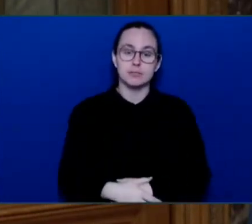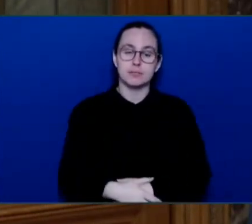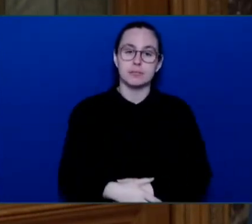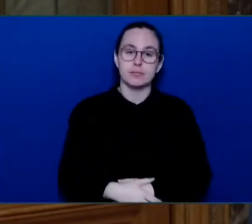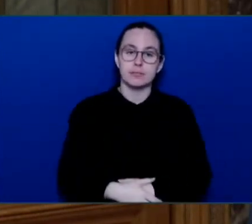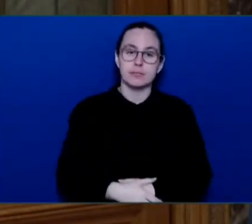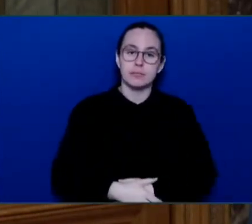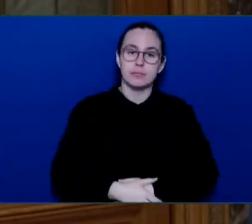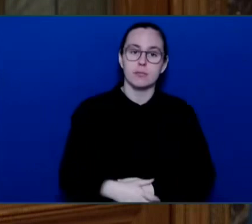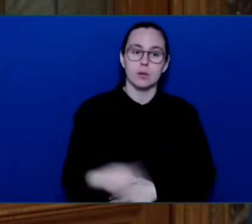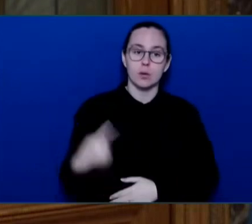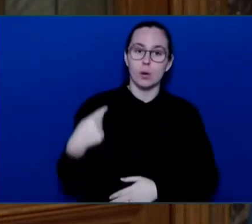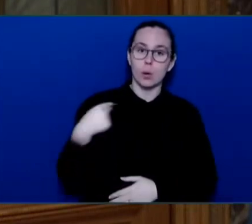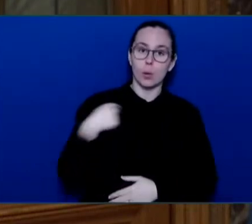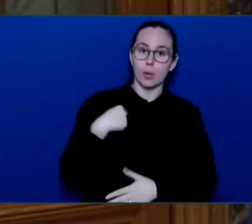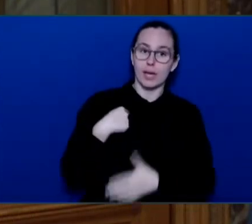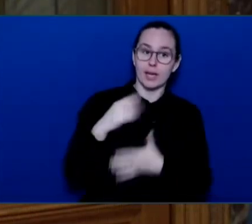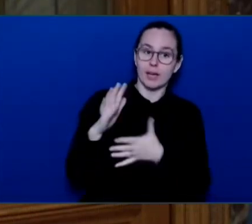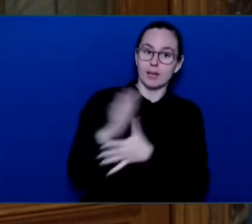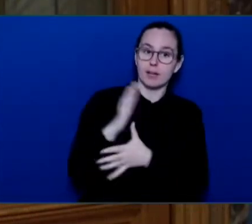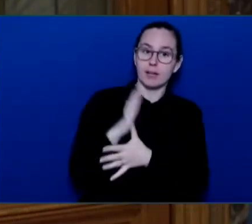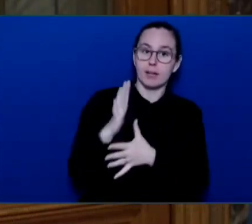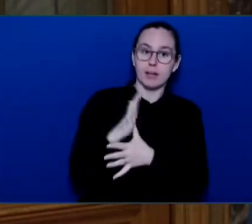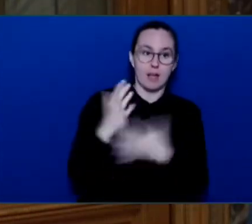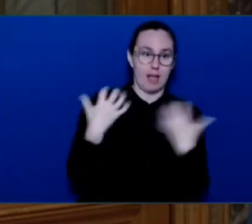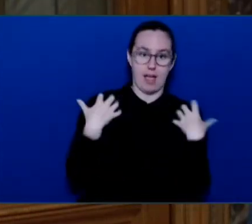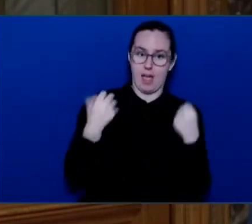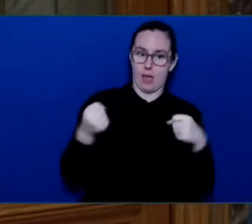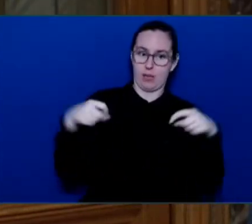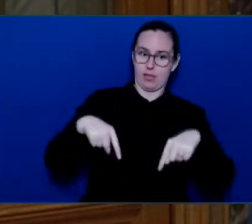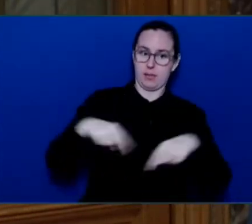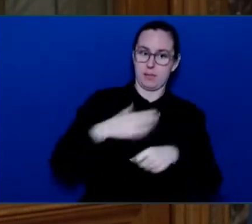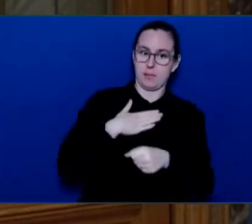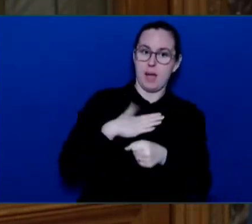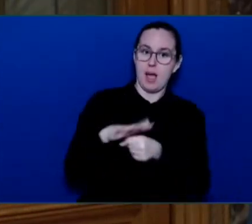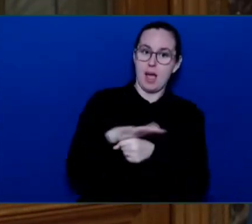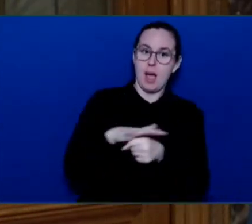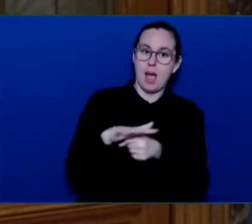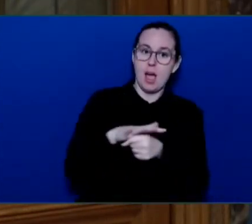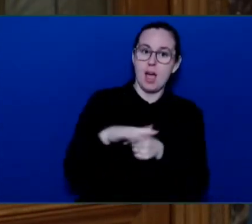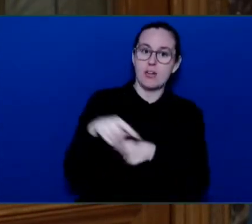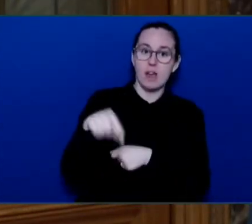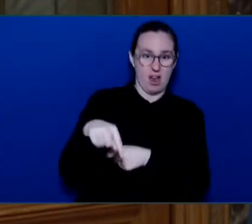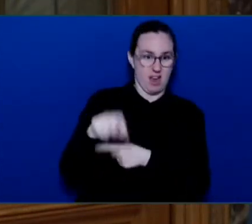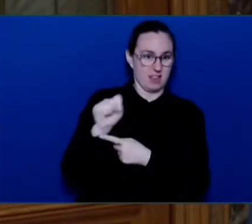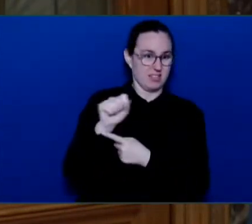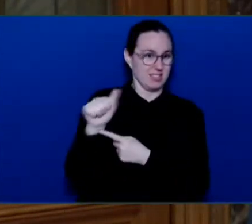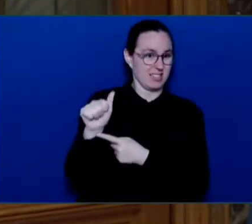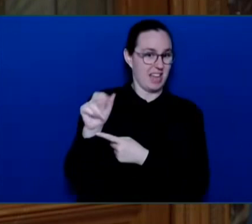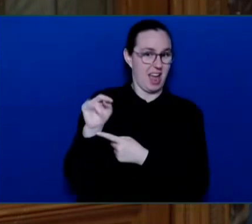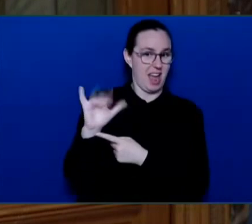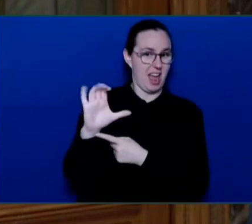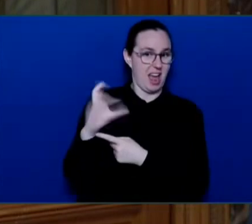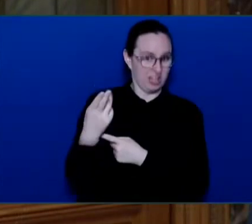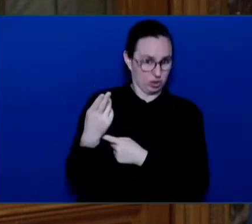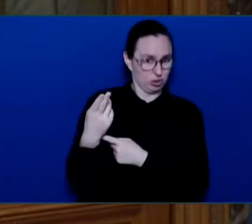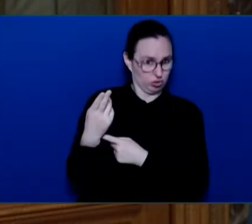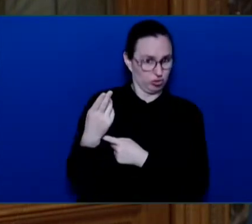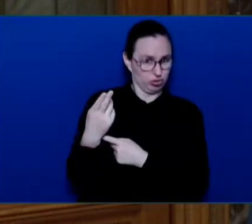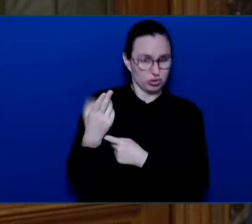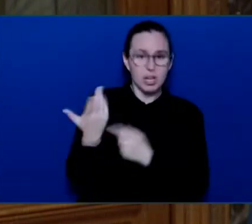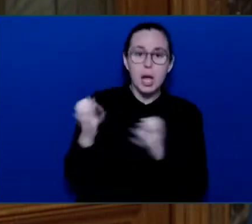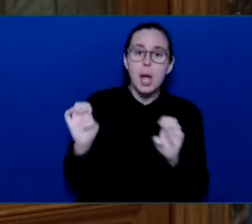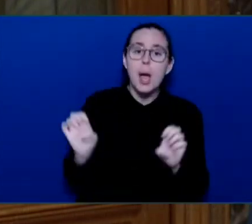minister's watch, the emergency room on the Saanich Peninsula is closed indefinitely in the evenings, and walk-in clinics are closed or